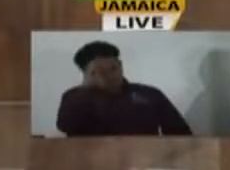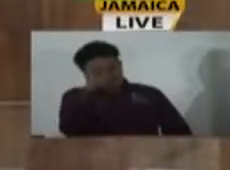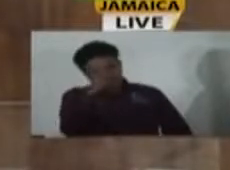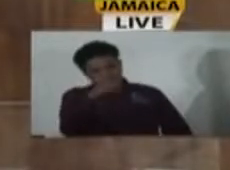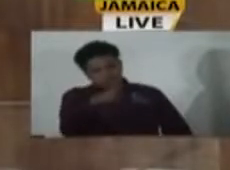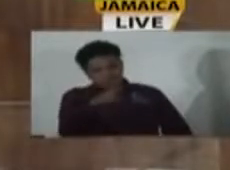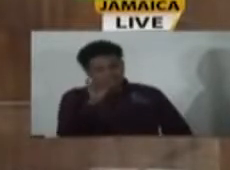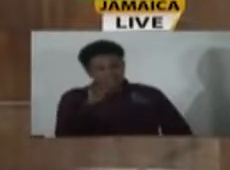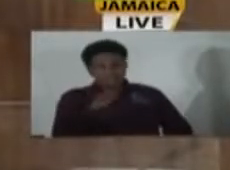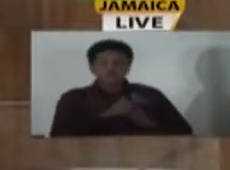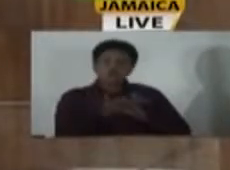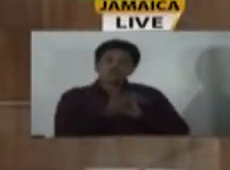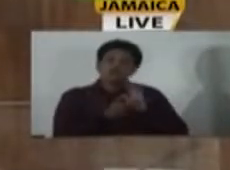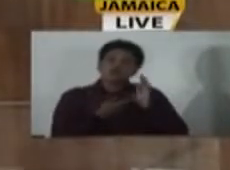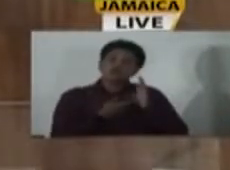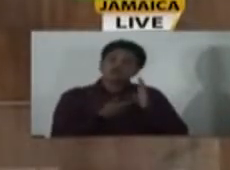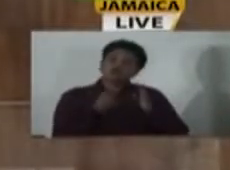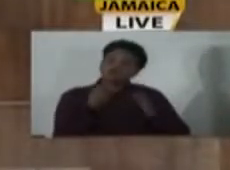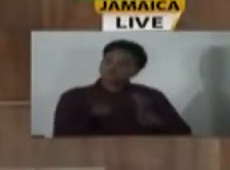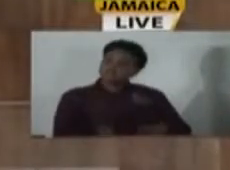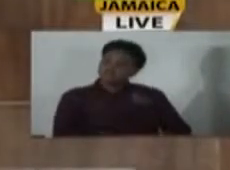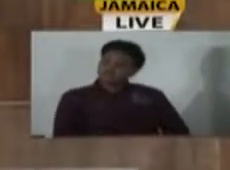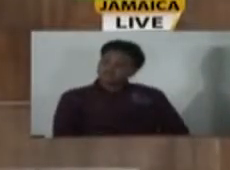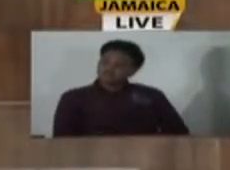That is the scheme of the bill.